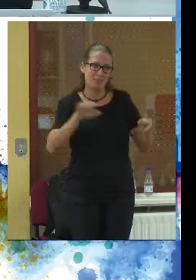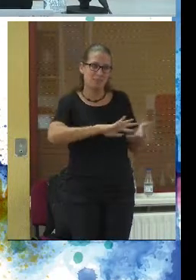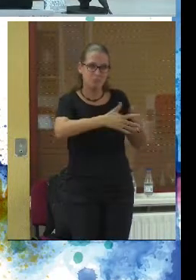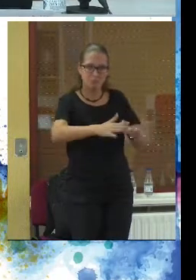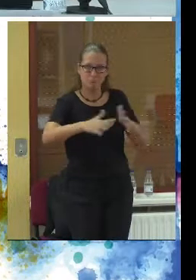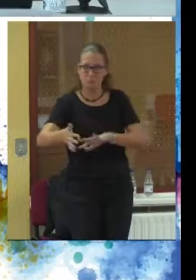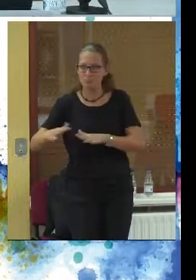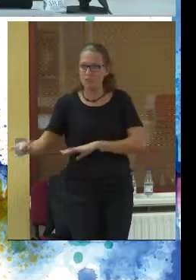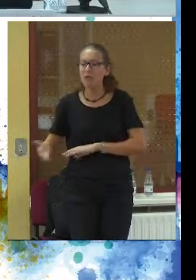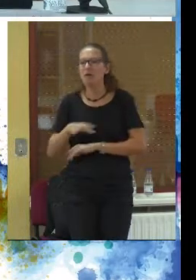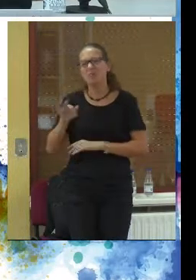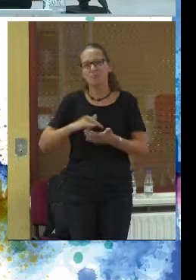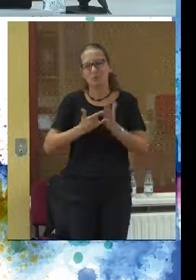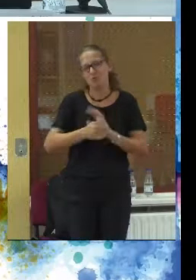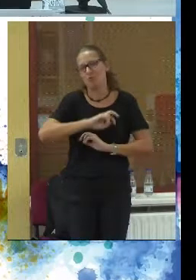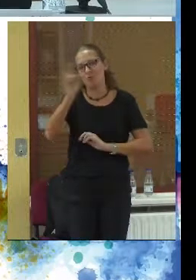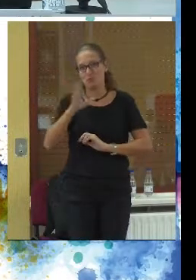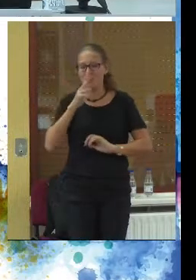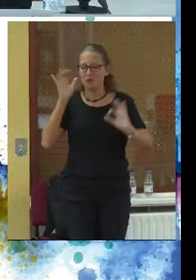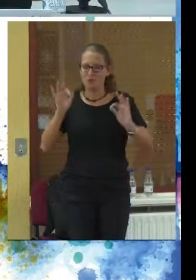other KL plans.